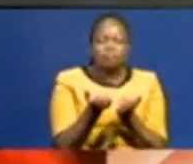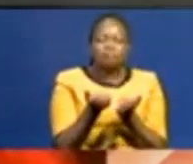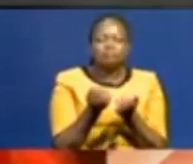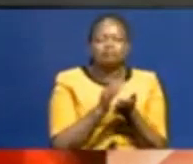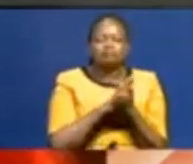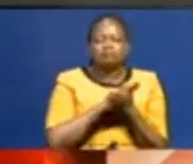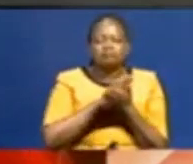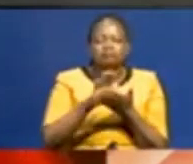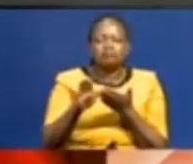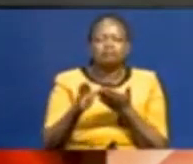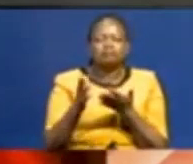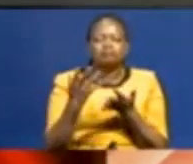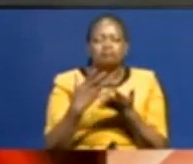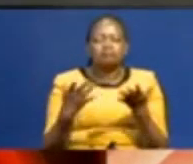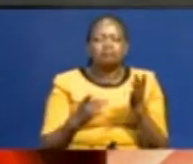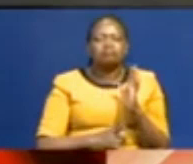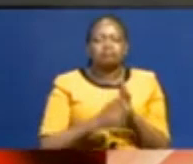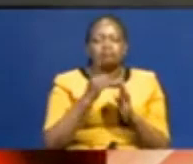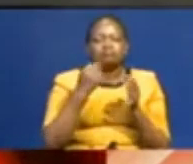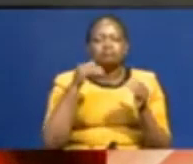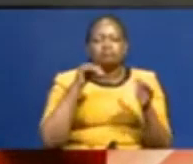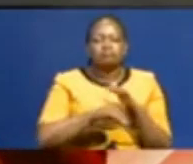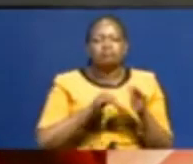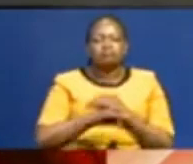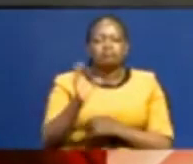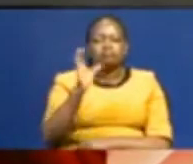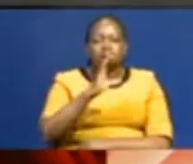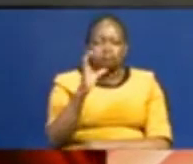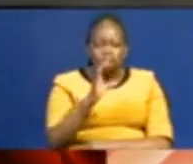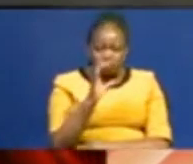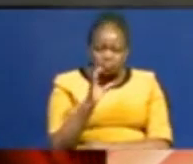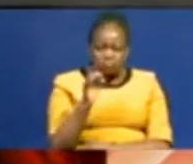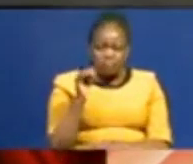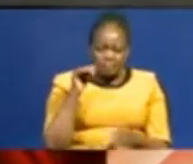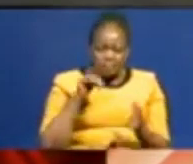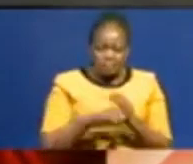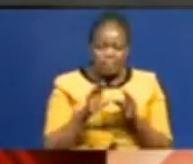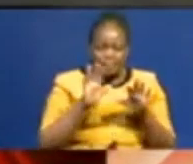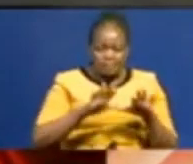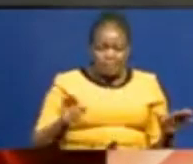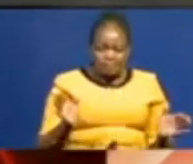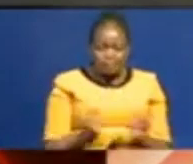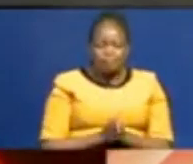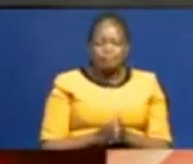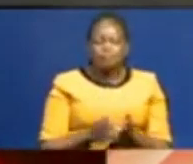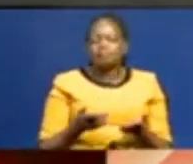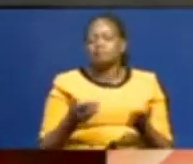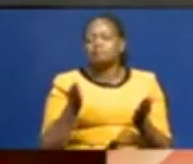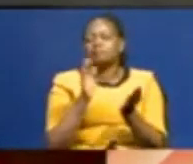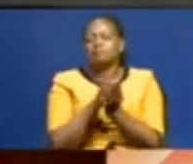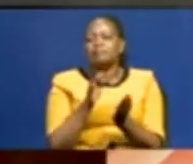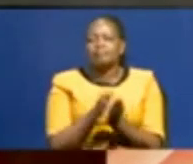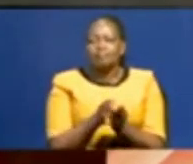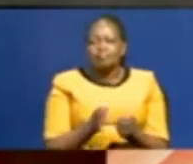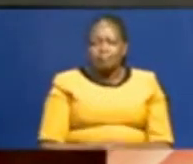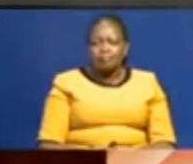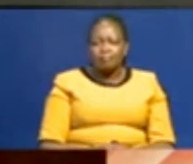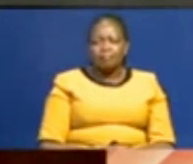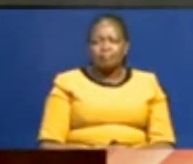their product development and access to capital, access market, logistics and warehousing. KAM